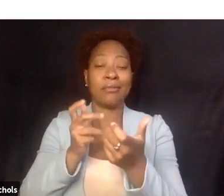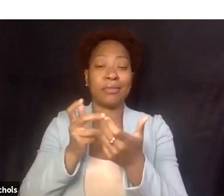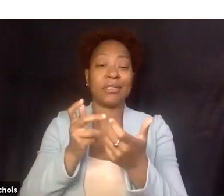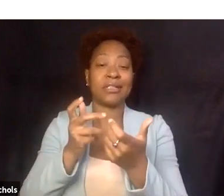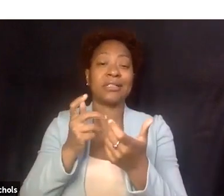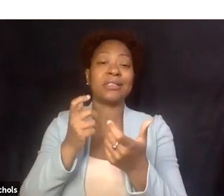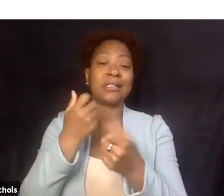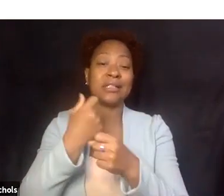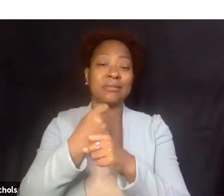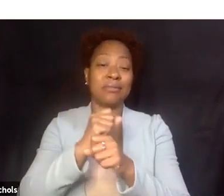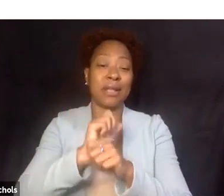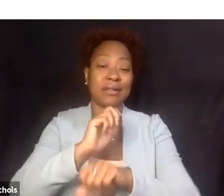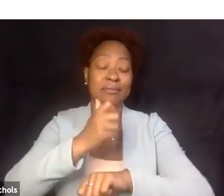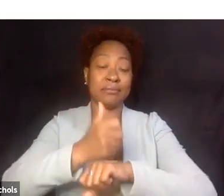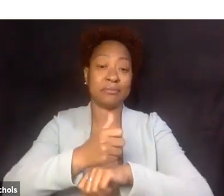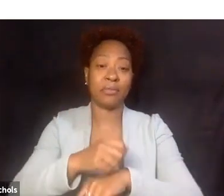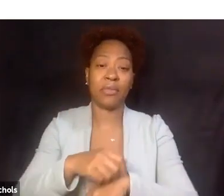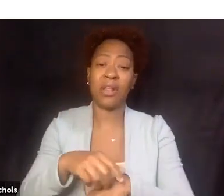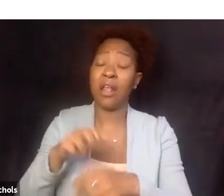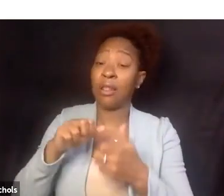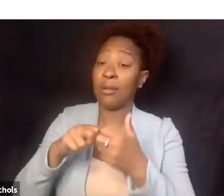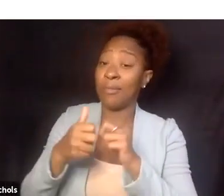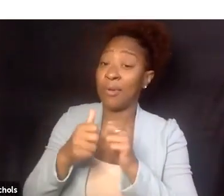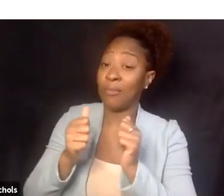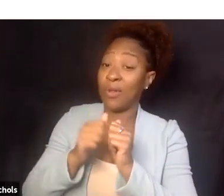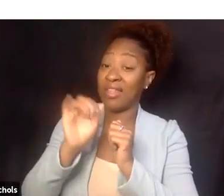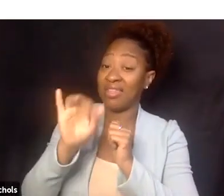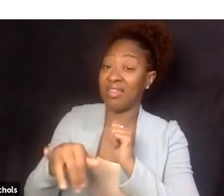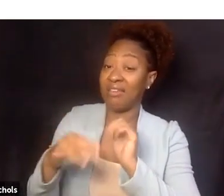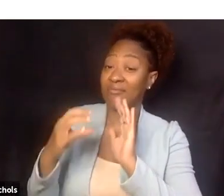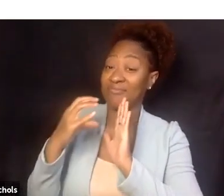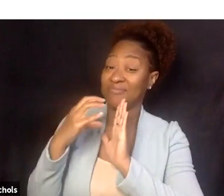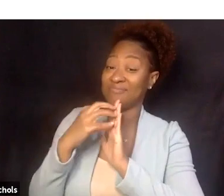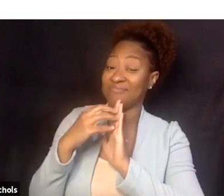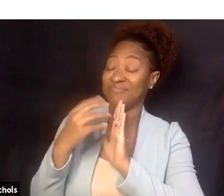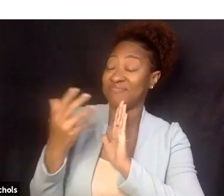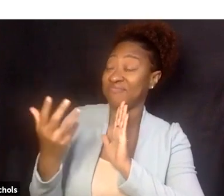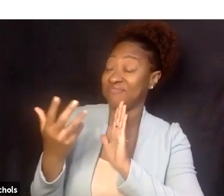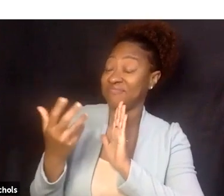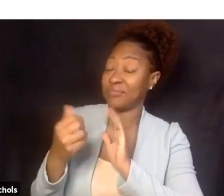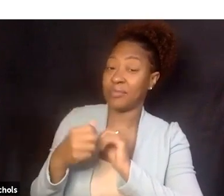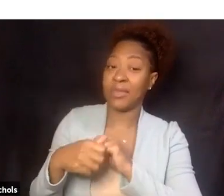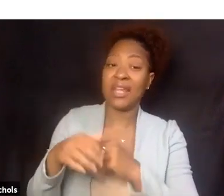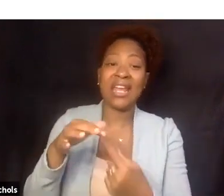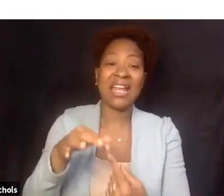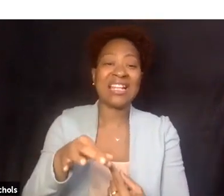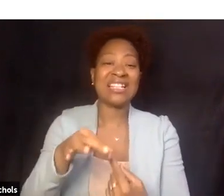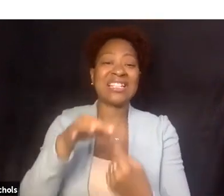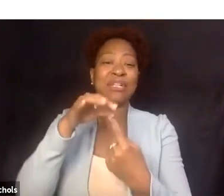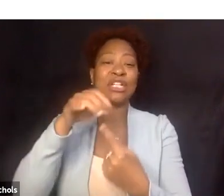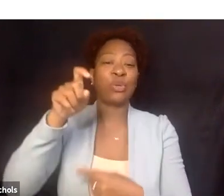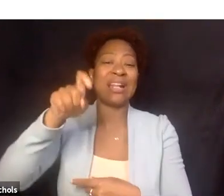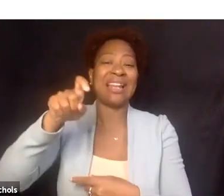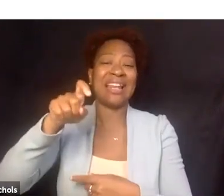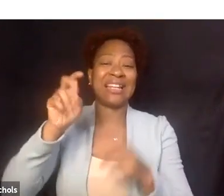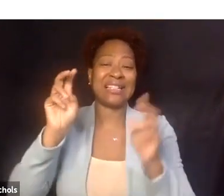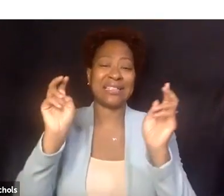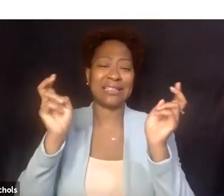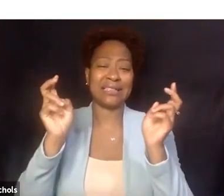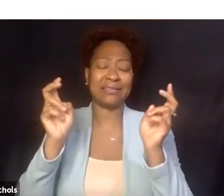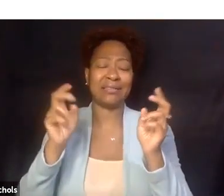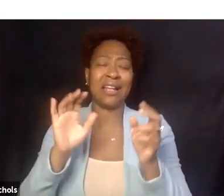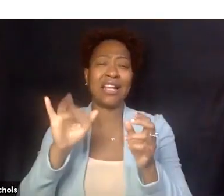So what I found problematic with this syllabus statement was the special needs title, because it shows